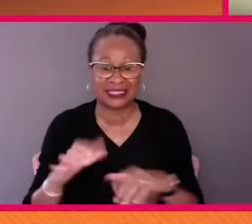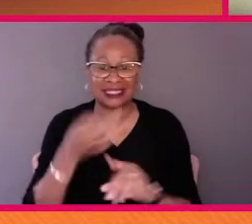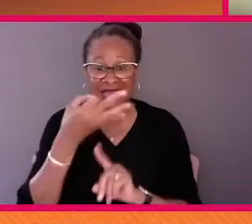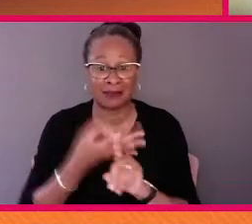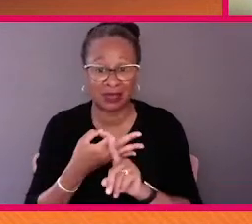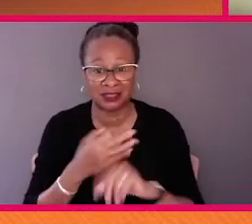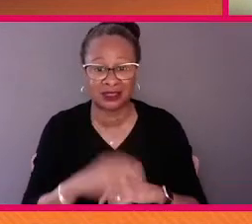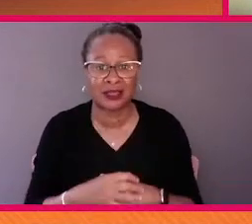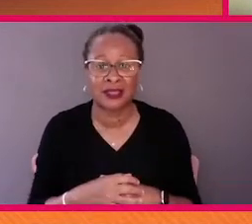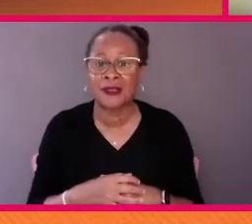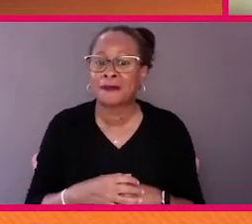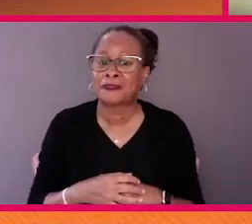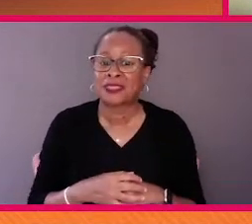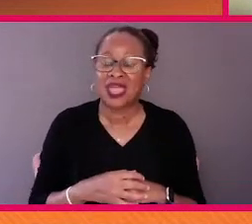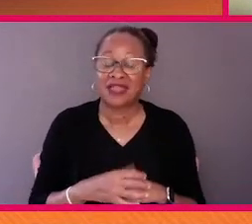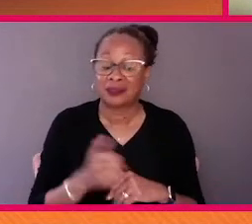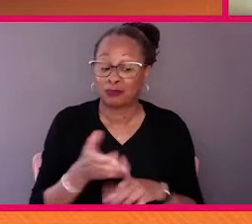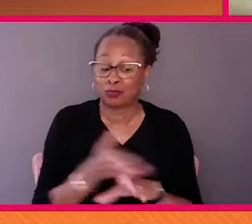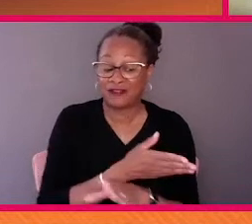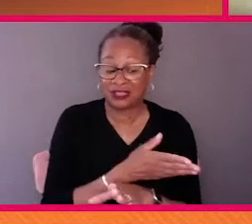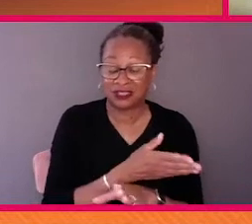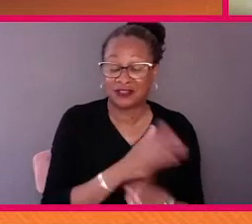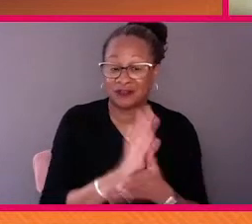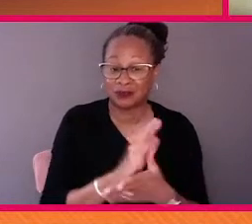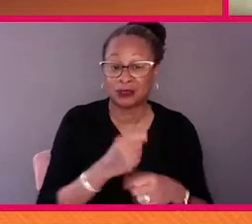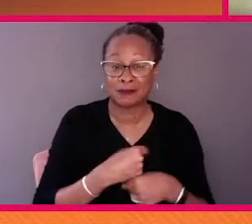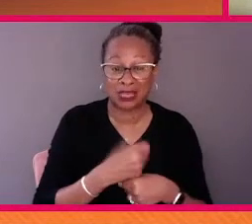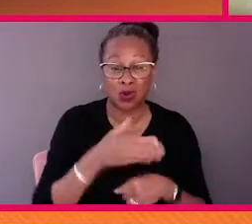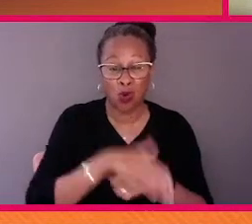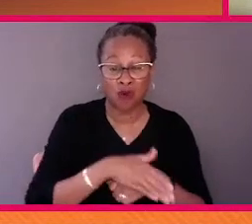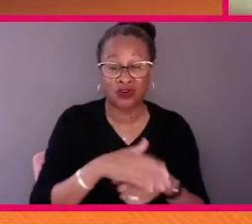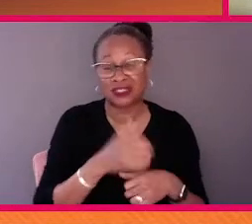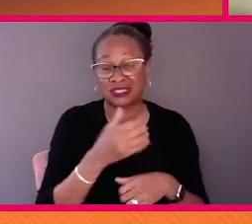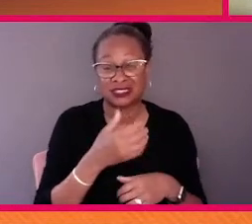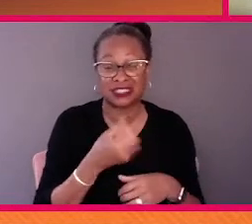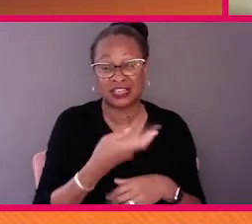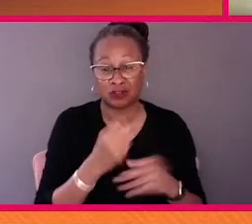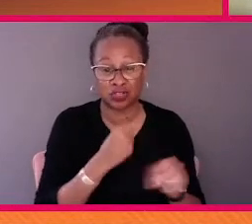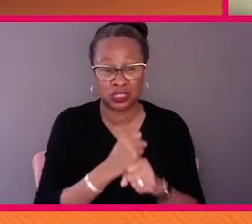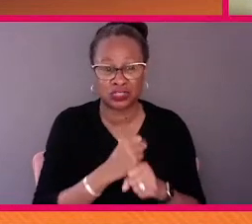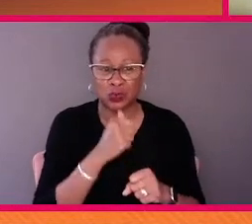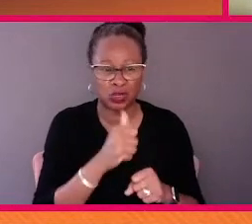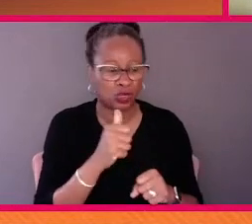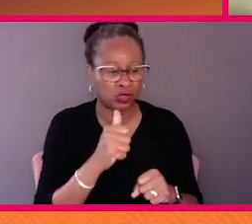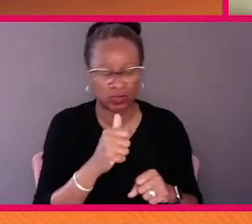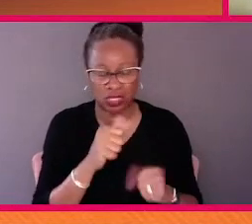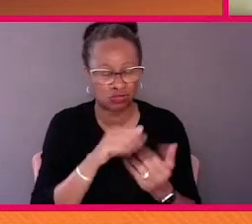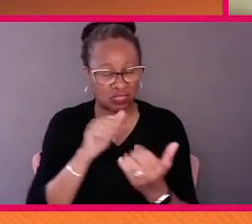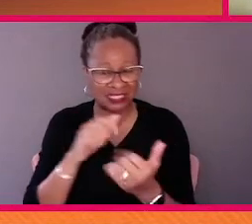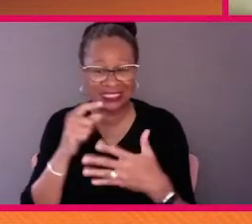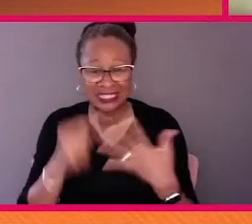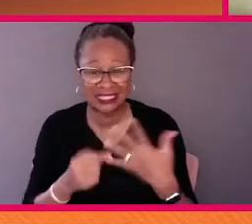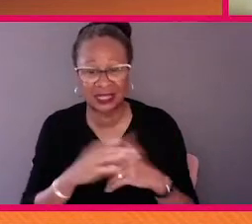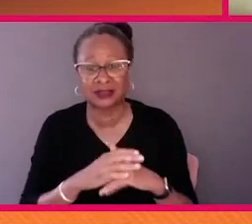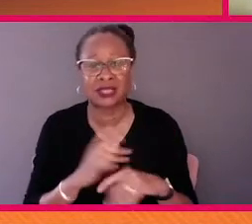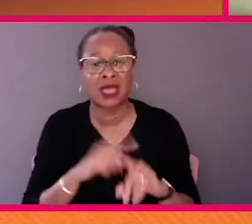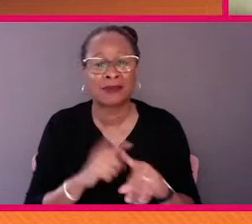made over several years. And we didn't have the time to address all the details when we were making that film, but I think the audience is